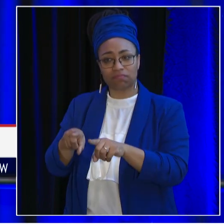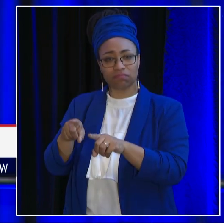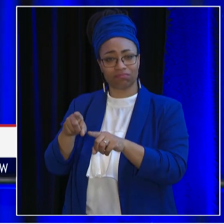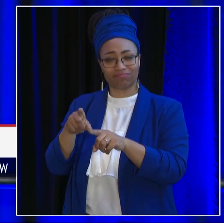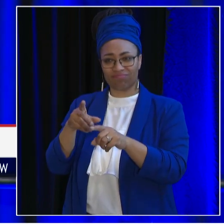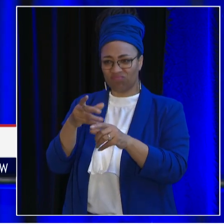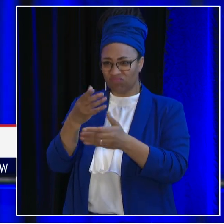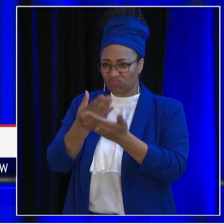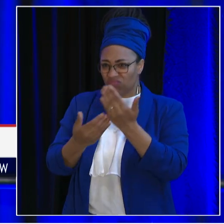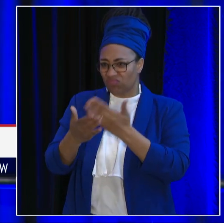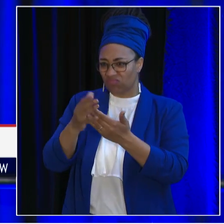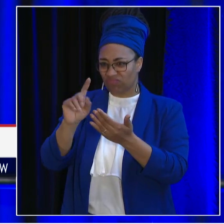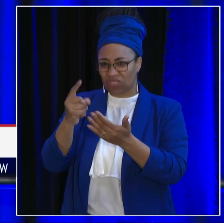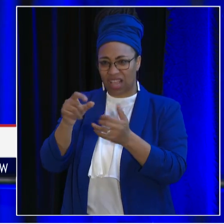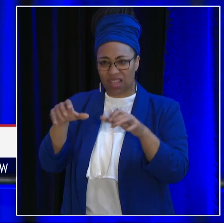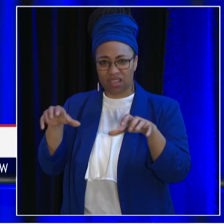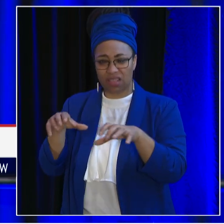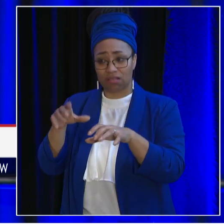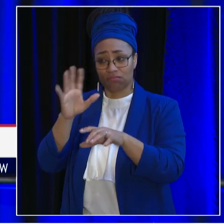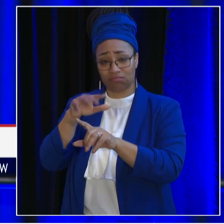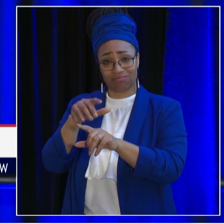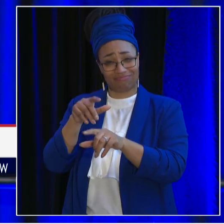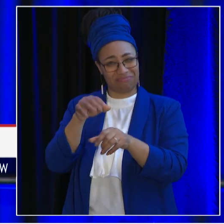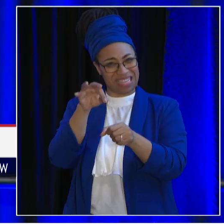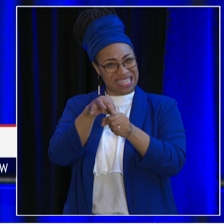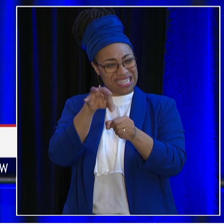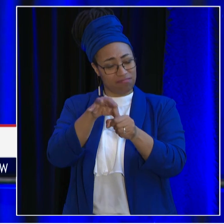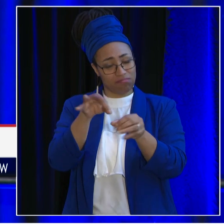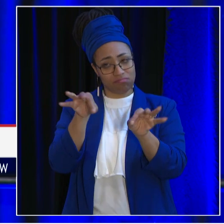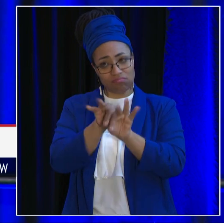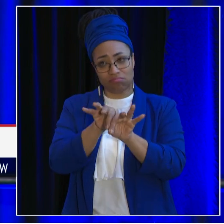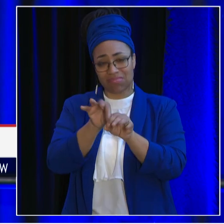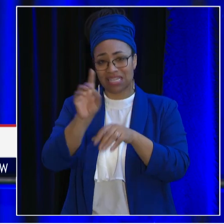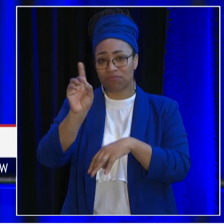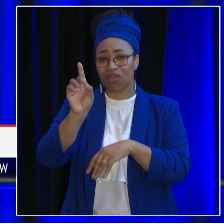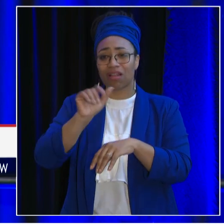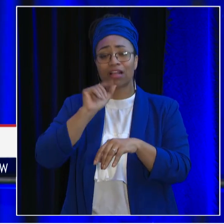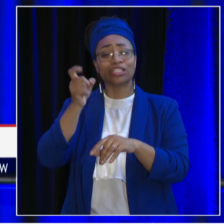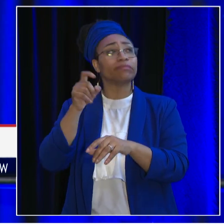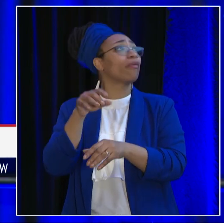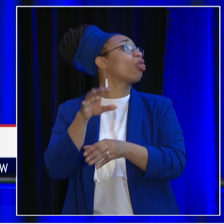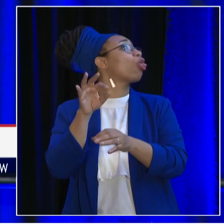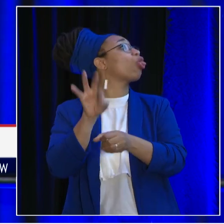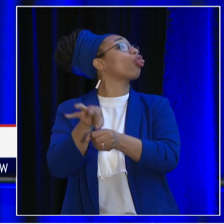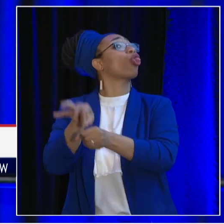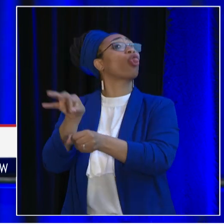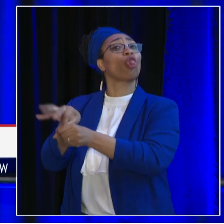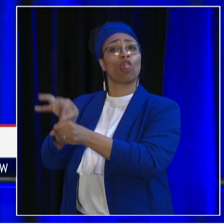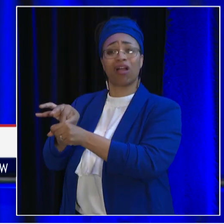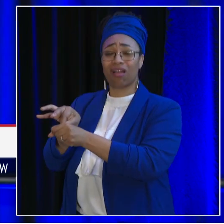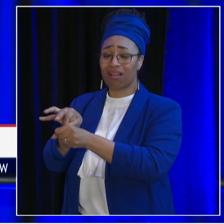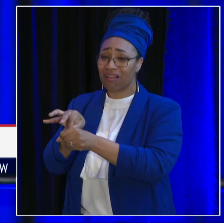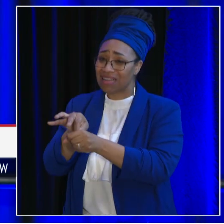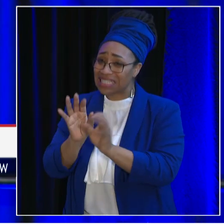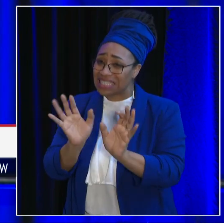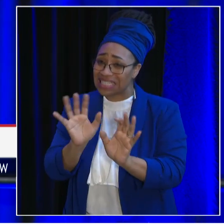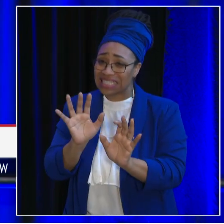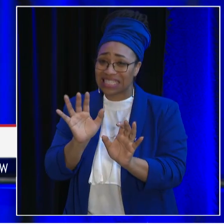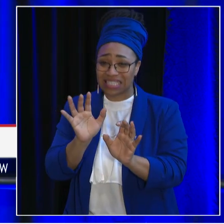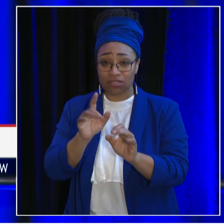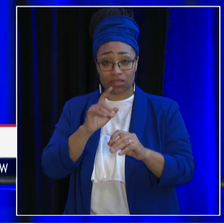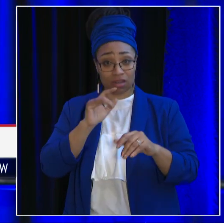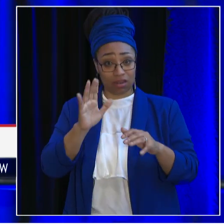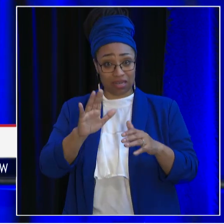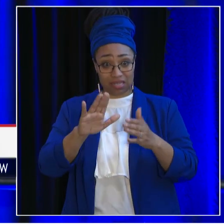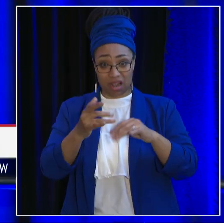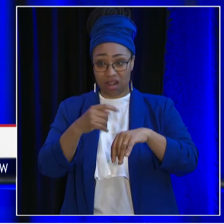so much. This is not hyperbole. Our democracy is on the line in this country. Again, I come from a state